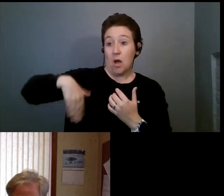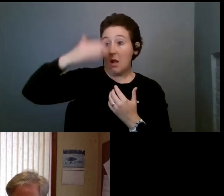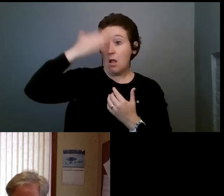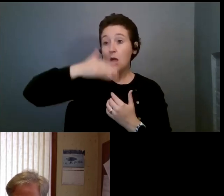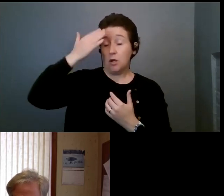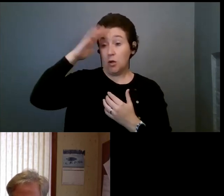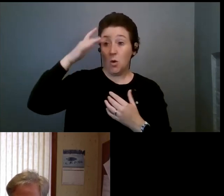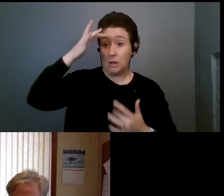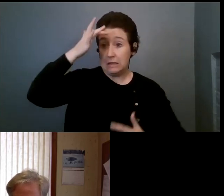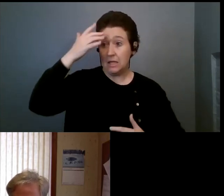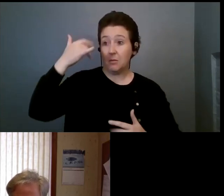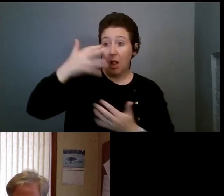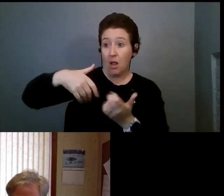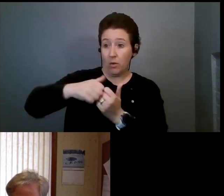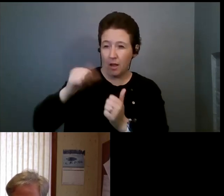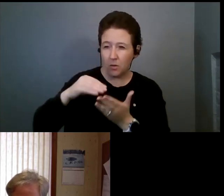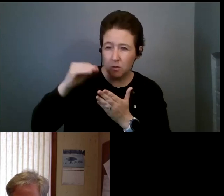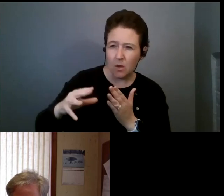to a class. So